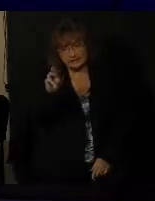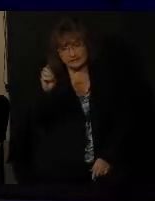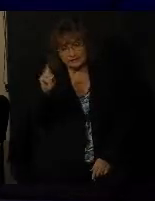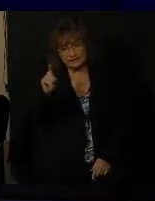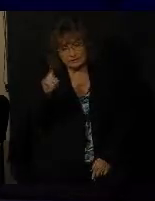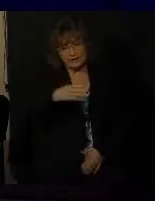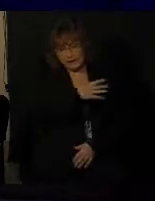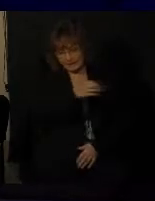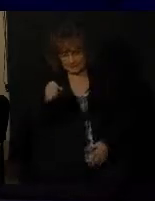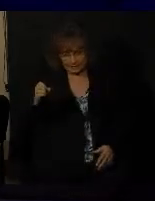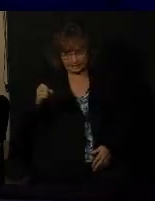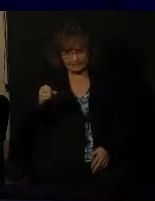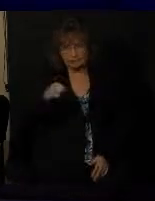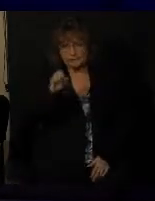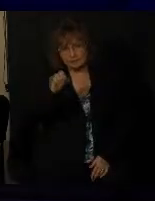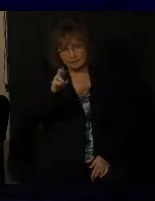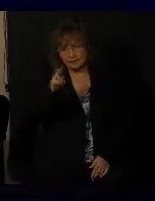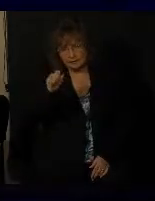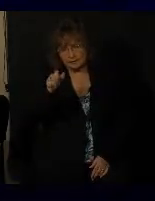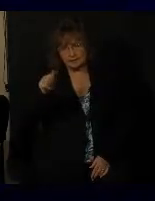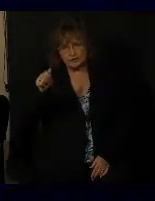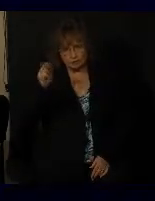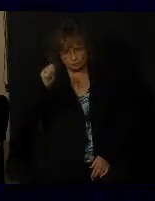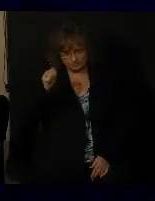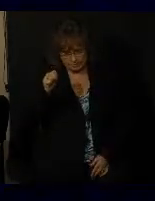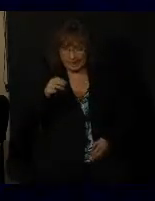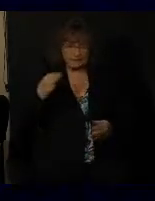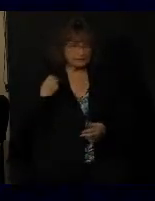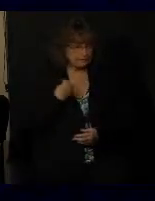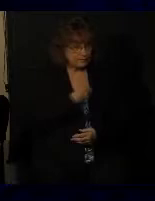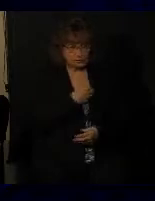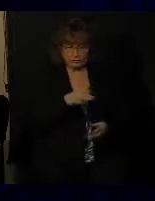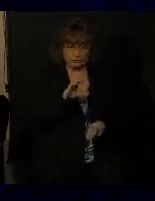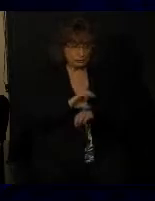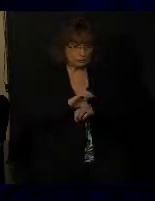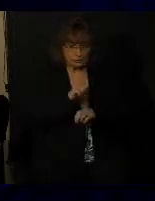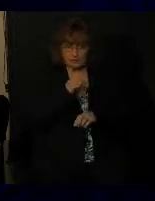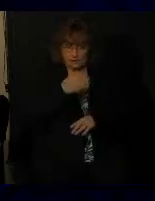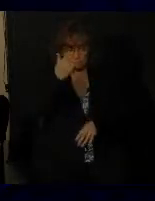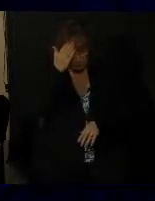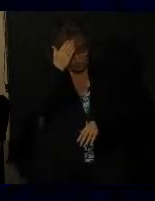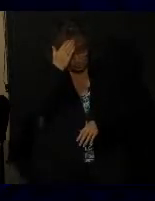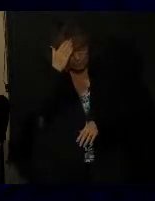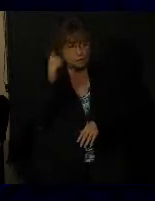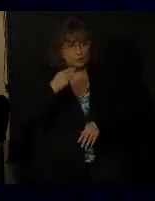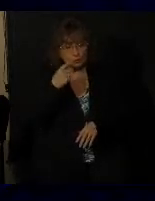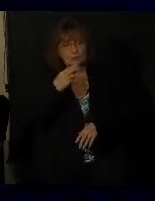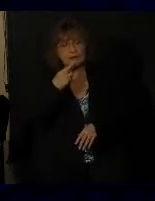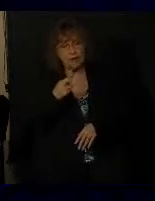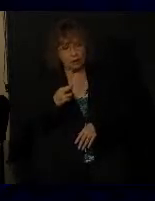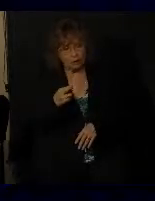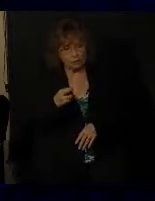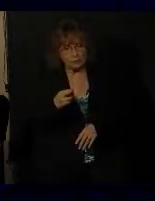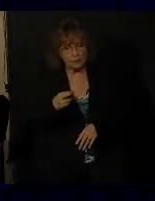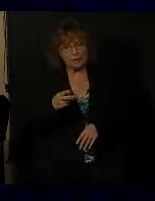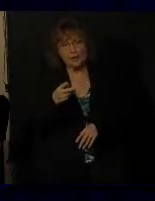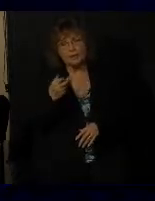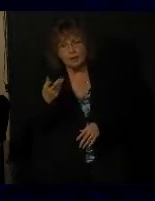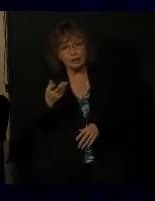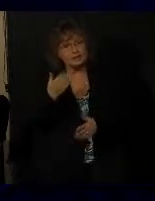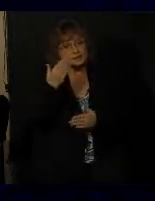Really, without your walk with the Lord, without your tenderness to God's call and instruction to love and